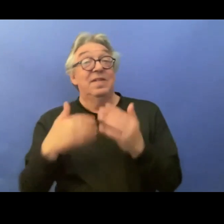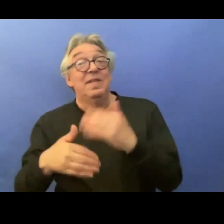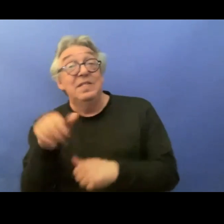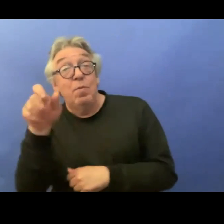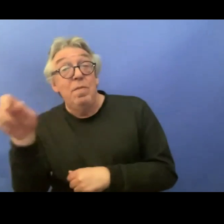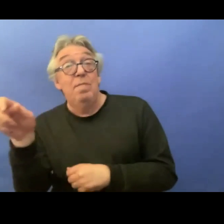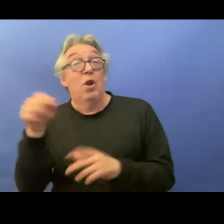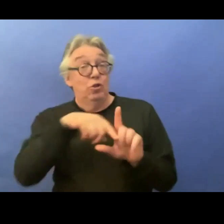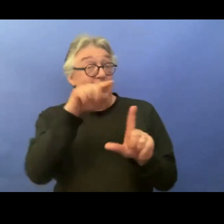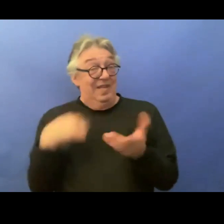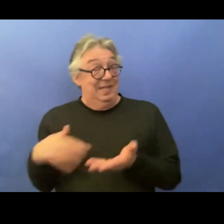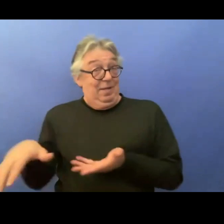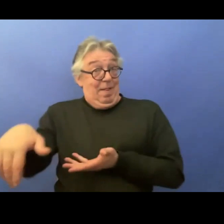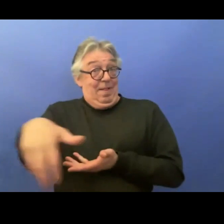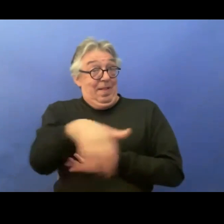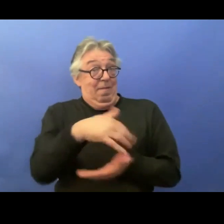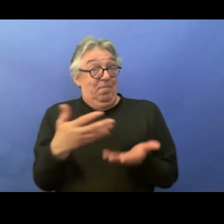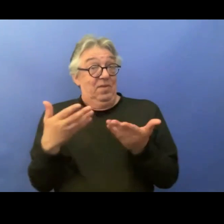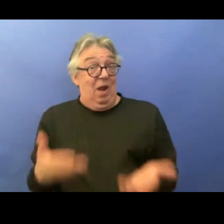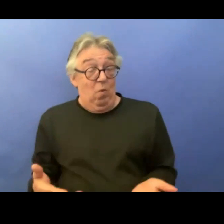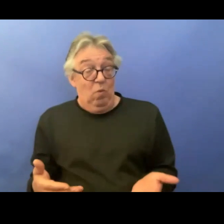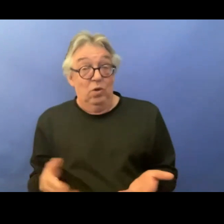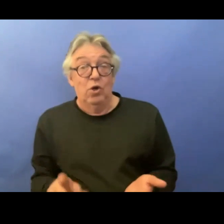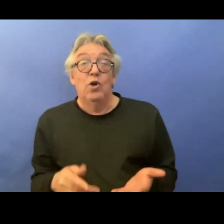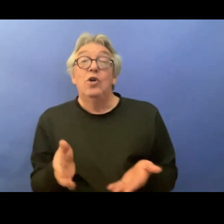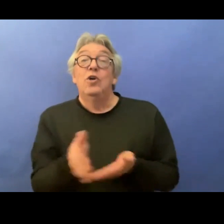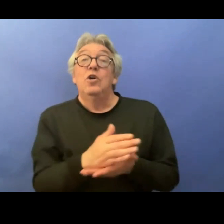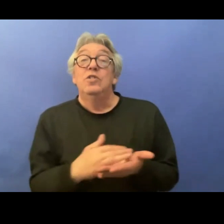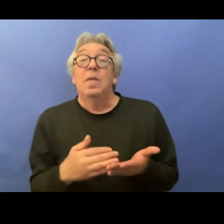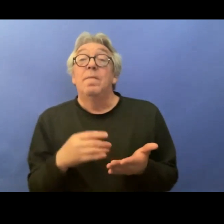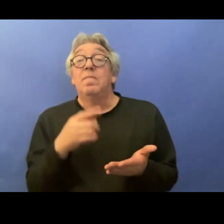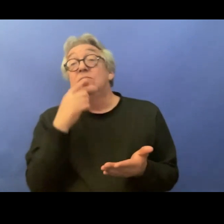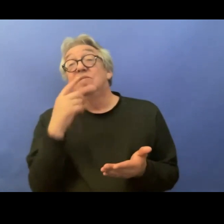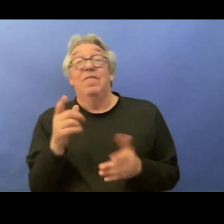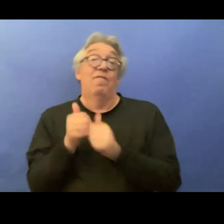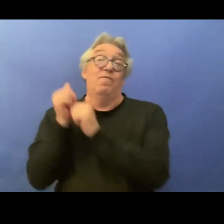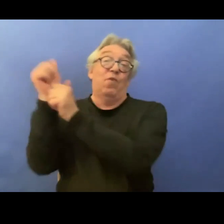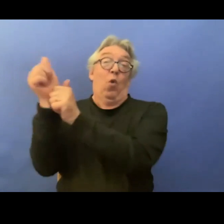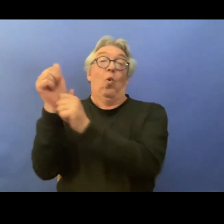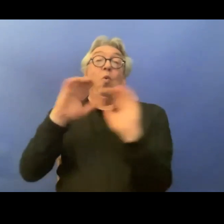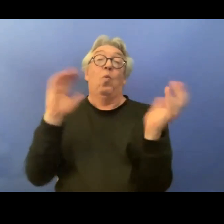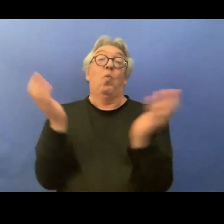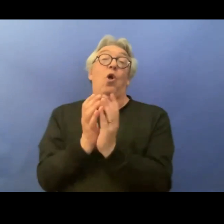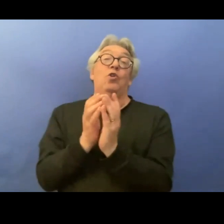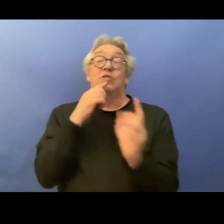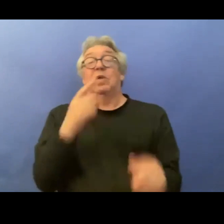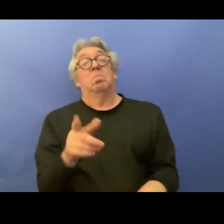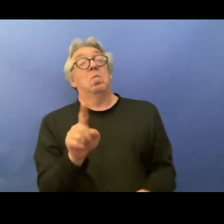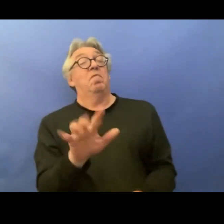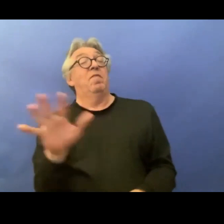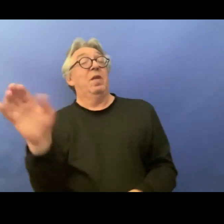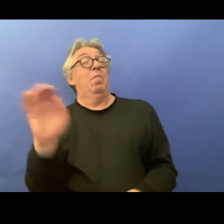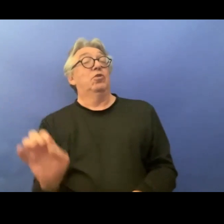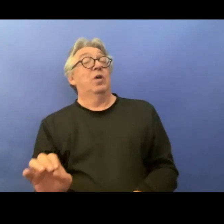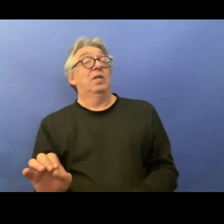and some of them using the global estimate of 15%, and some of the countries actually providing